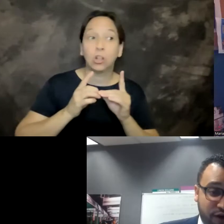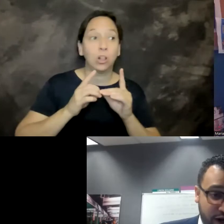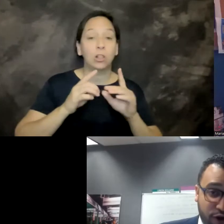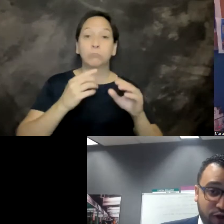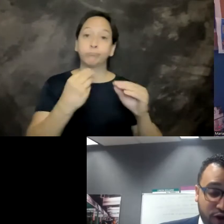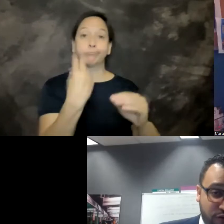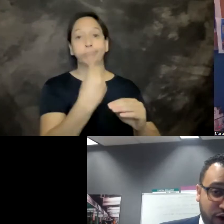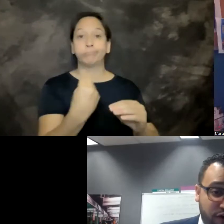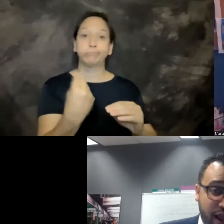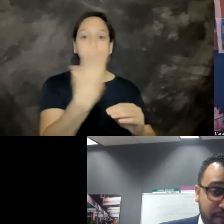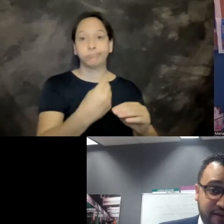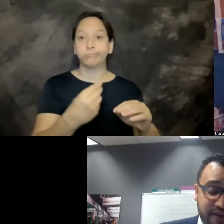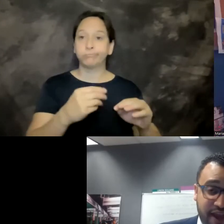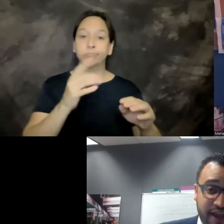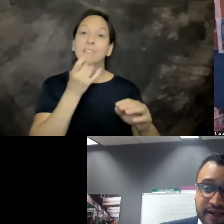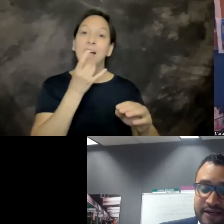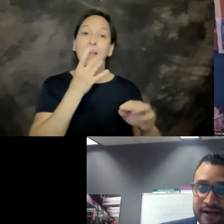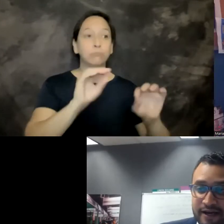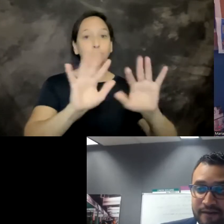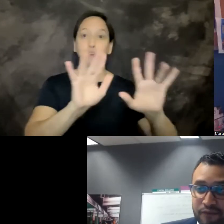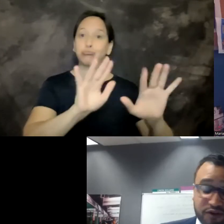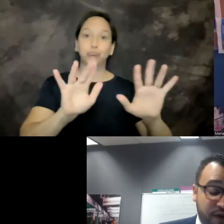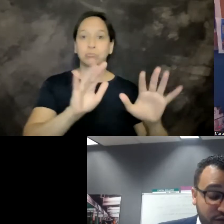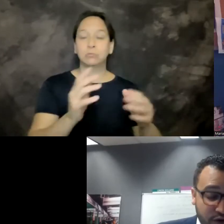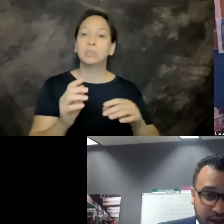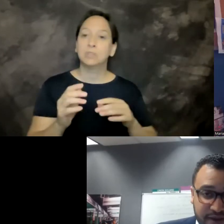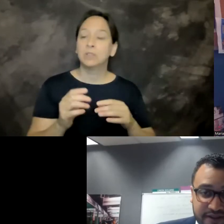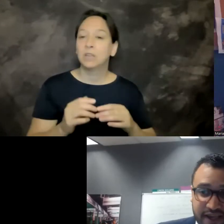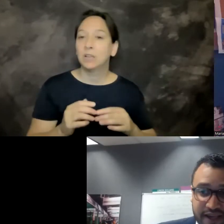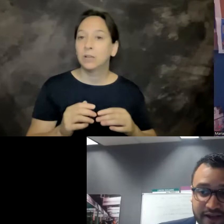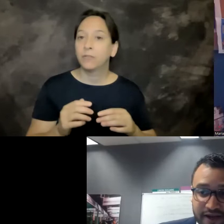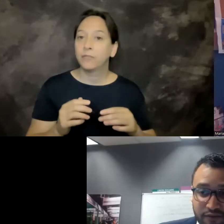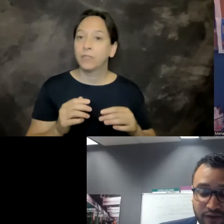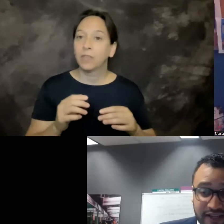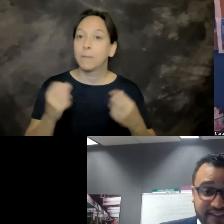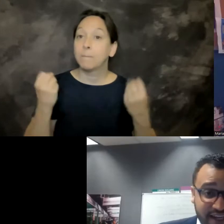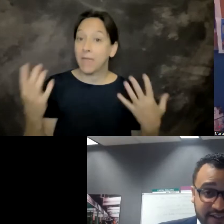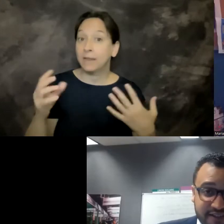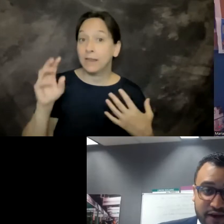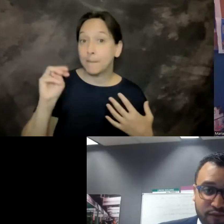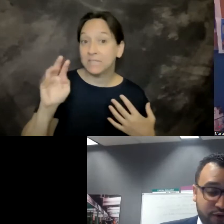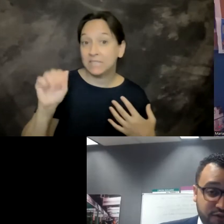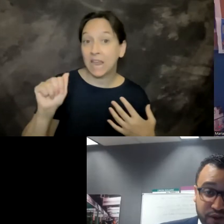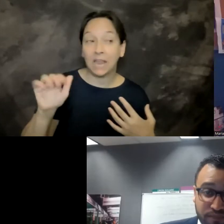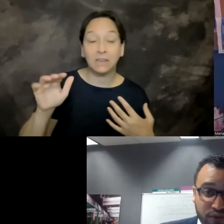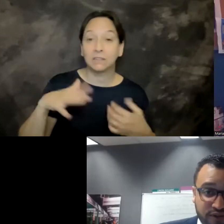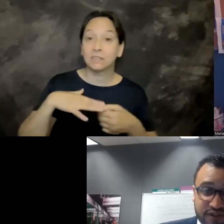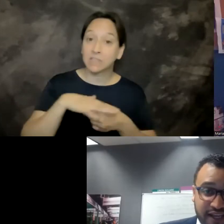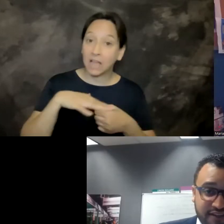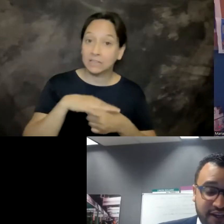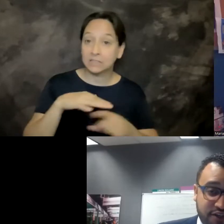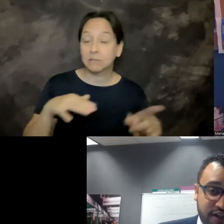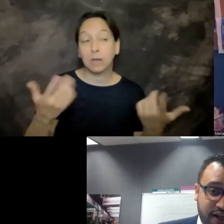at all our MBTA, or as many of our MBTA sites, whether it's